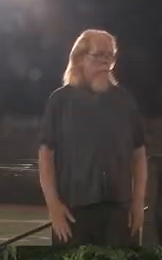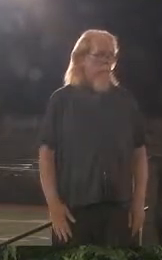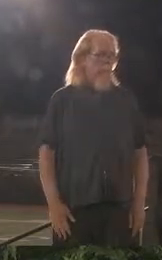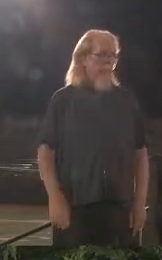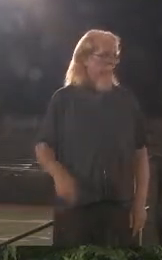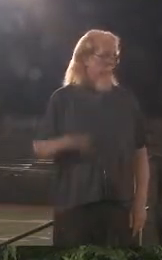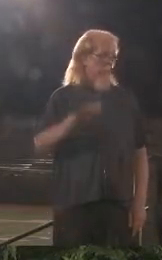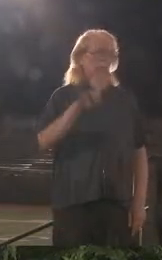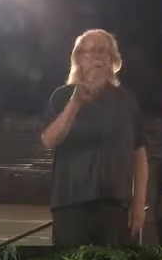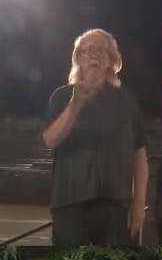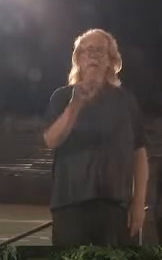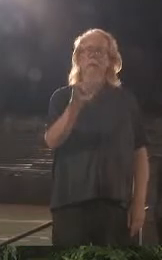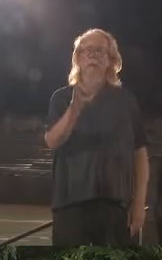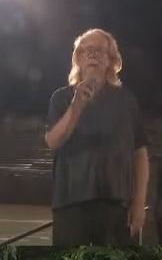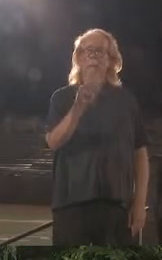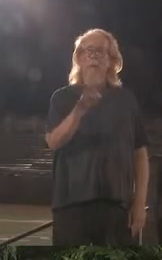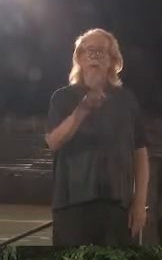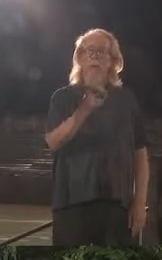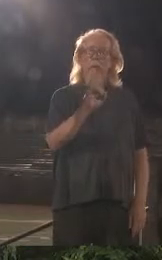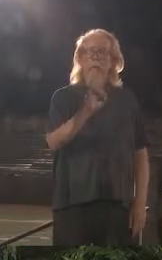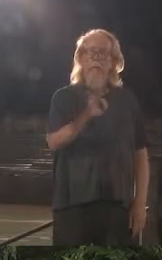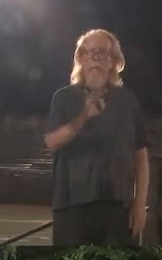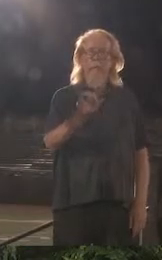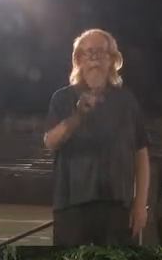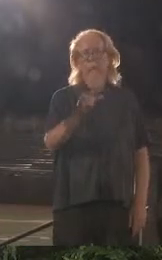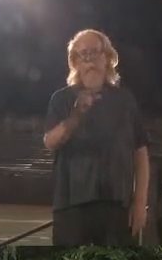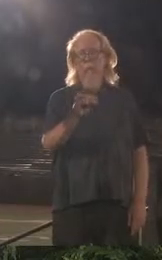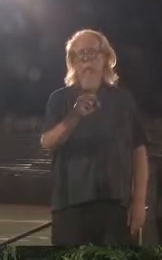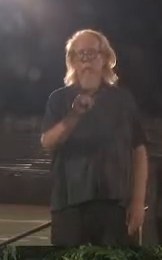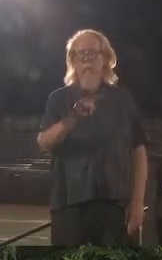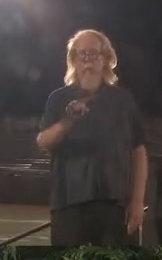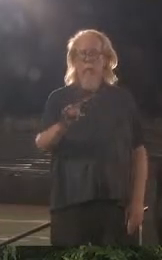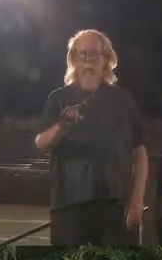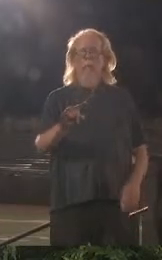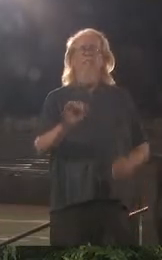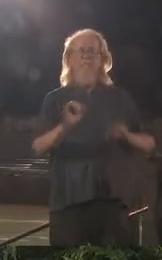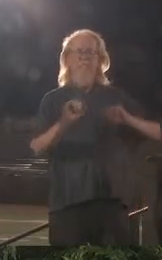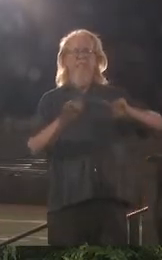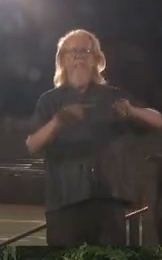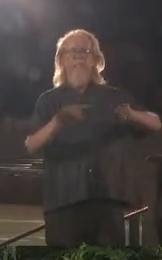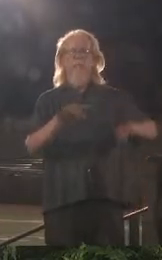Damaris Alejandra Gonzalez will be attending the University of Texas at San Antonio.